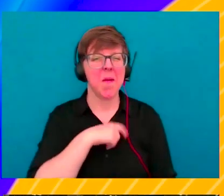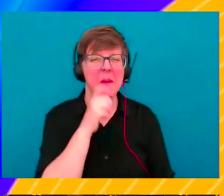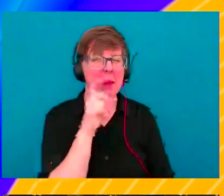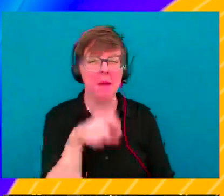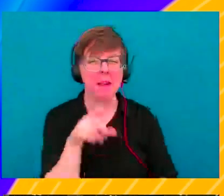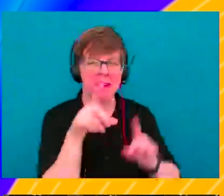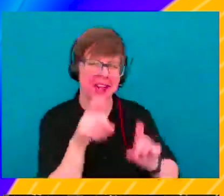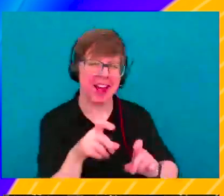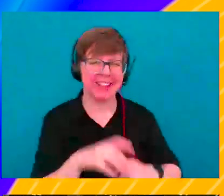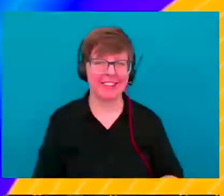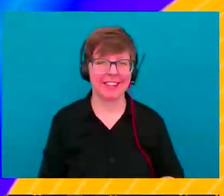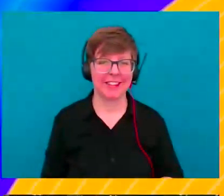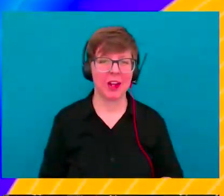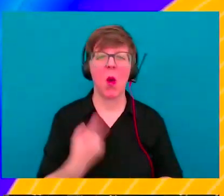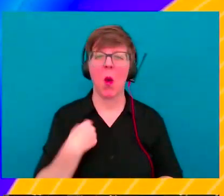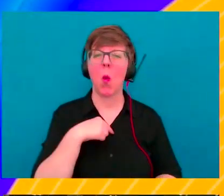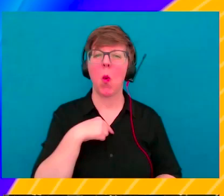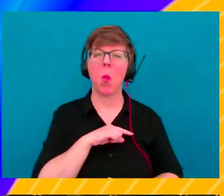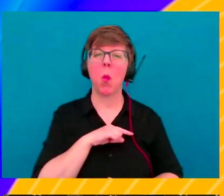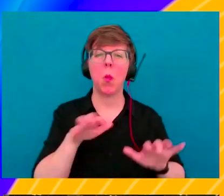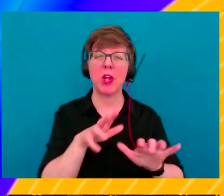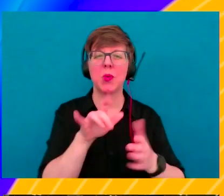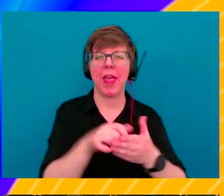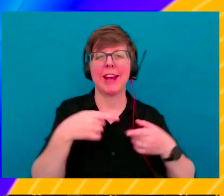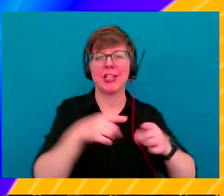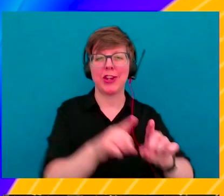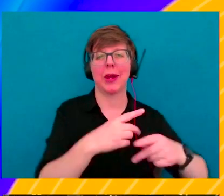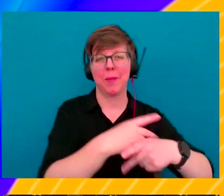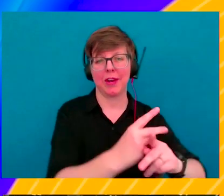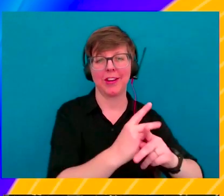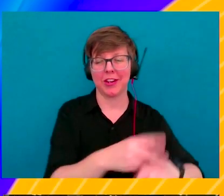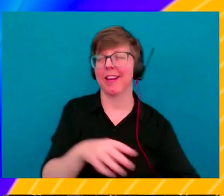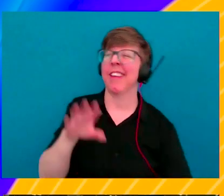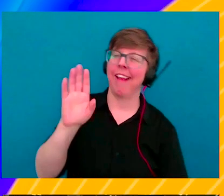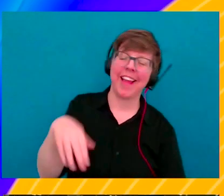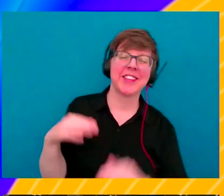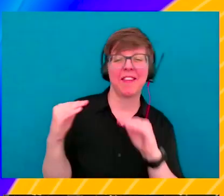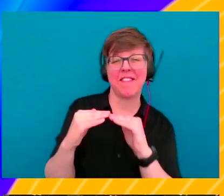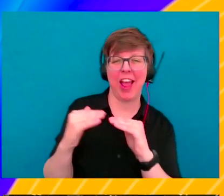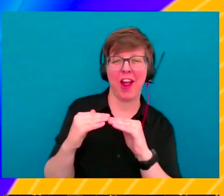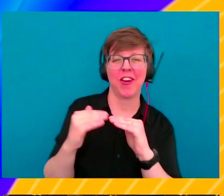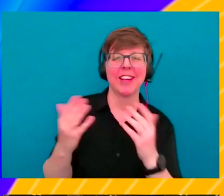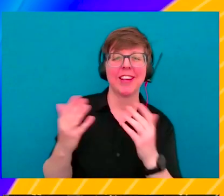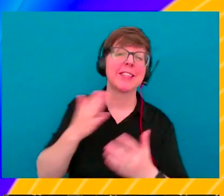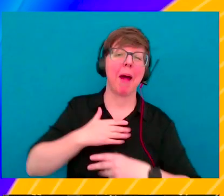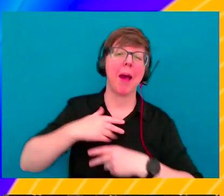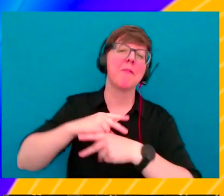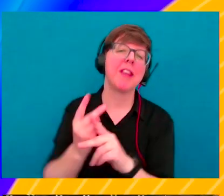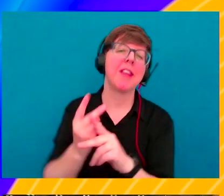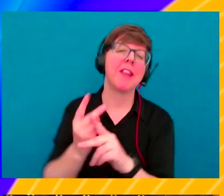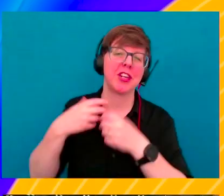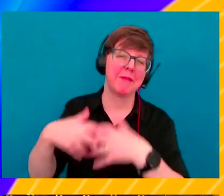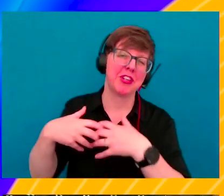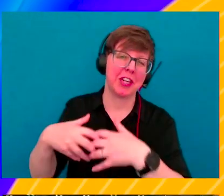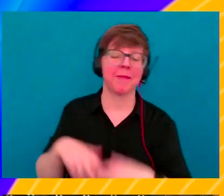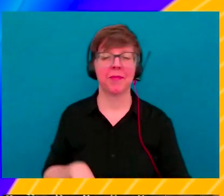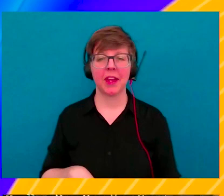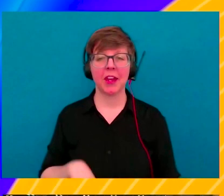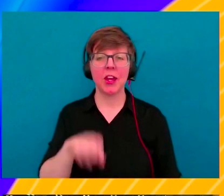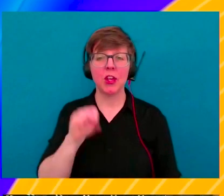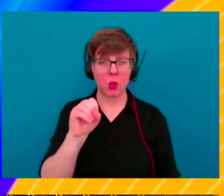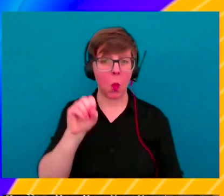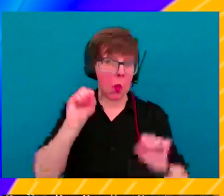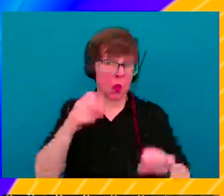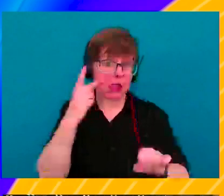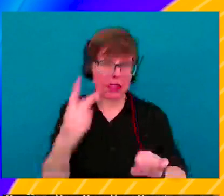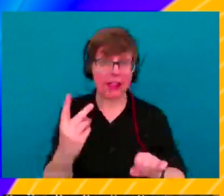Yeah, We do that in production. It's fair. That's fair. This is my production machine. Okay. So you can see there are 4 tests for those who are not like